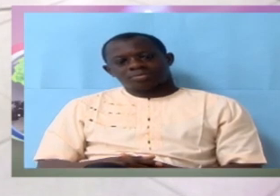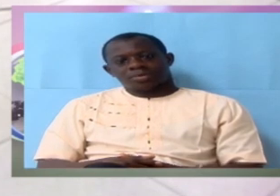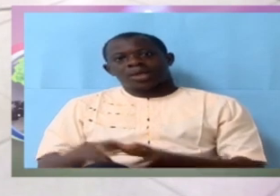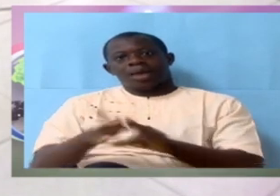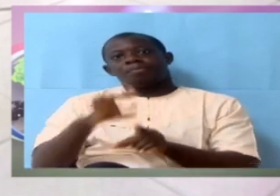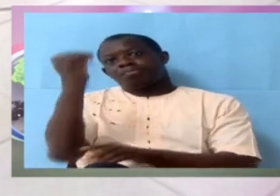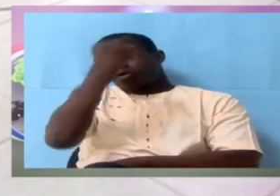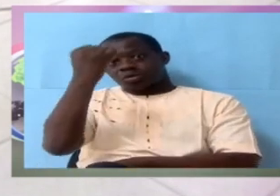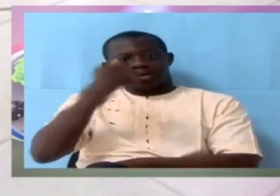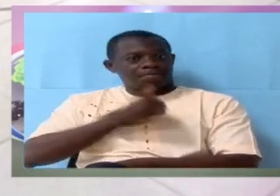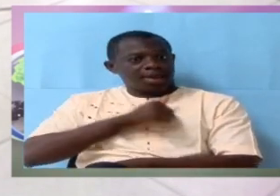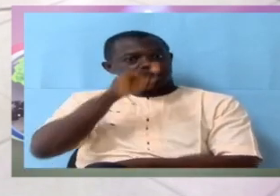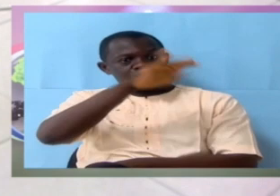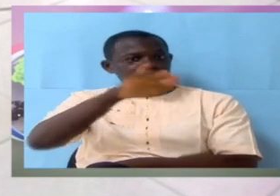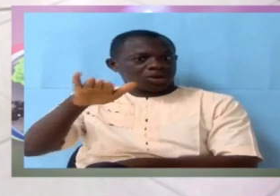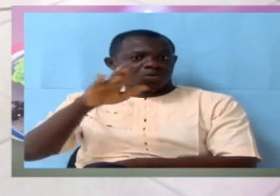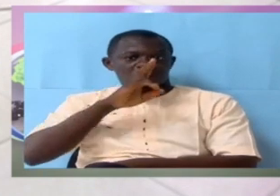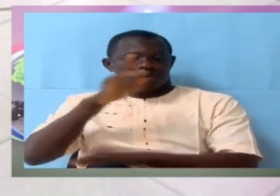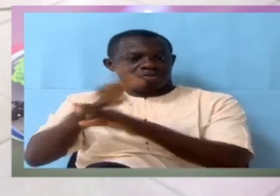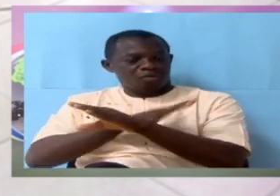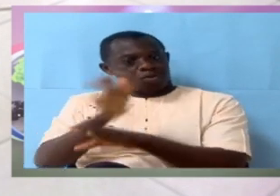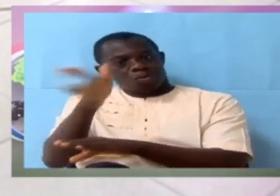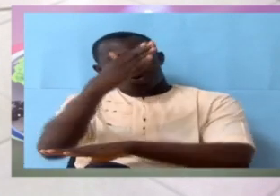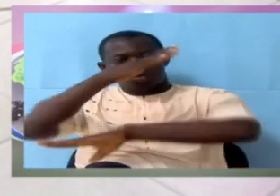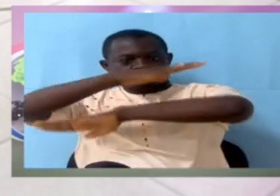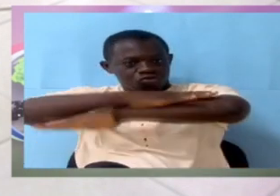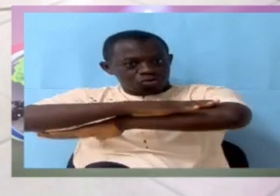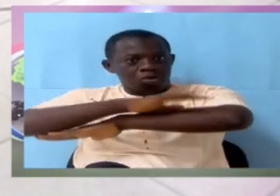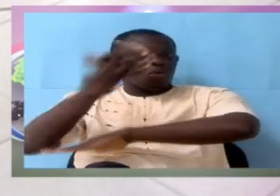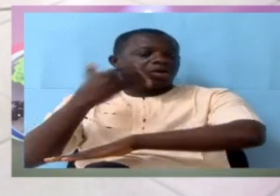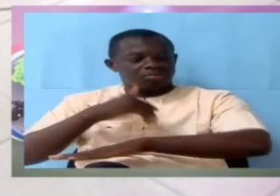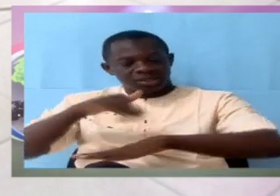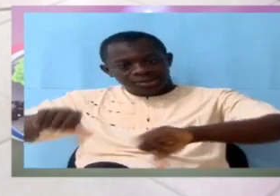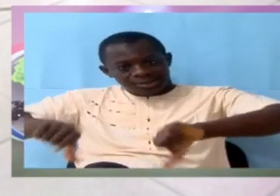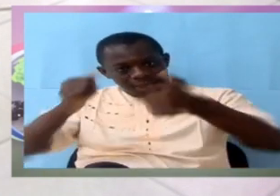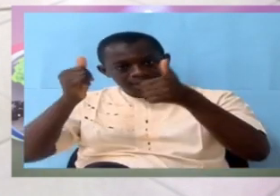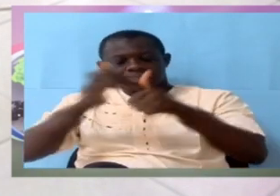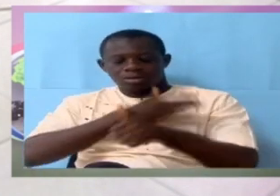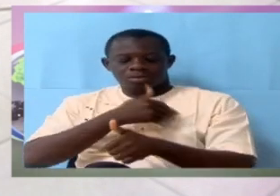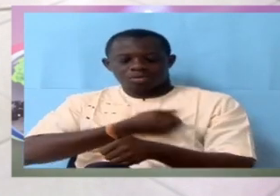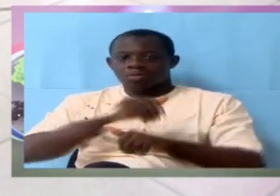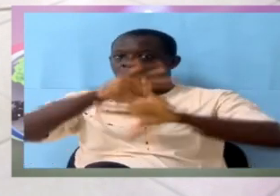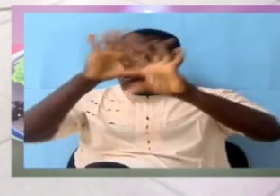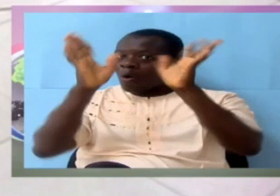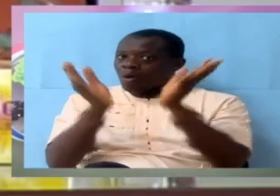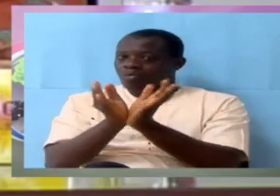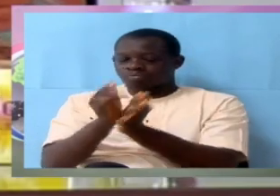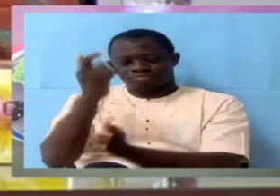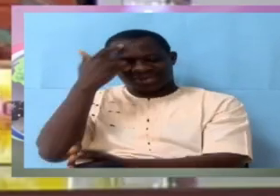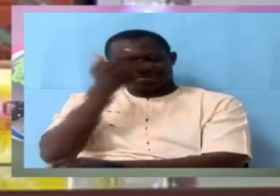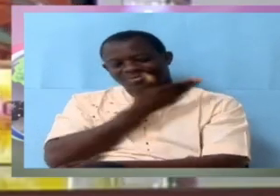Because my children who were going to school when I started this treatment, all of them had to drop out from school.